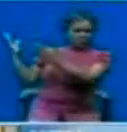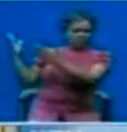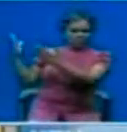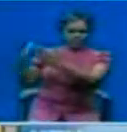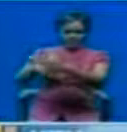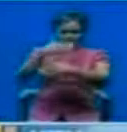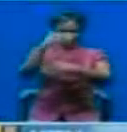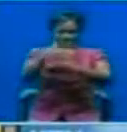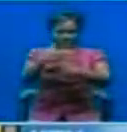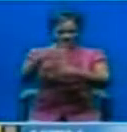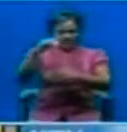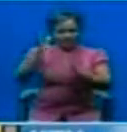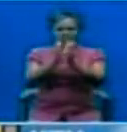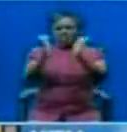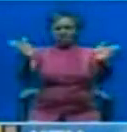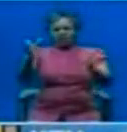Next test, general knowledge.